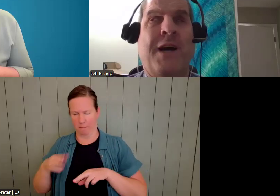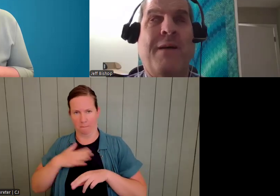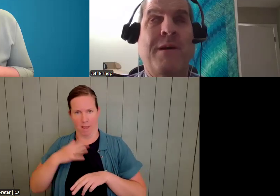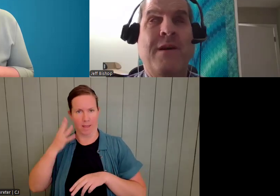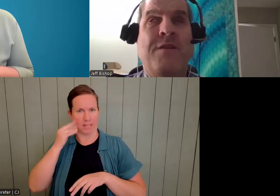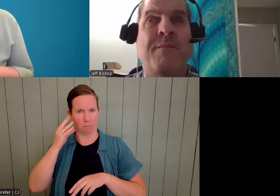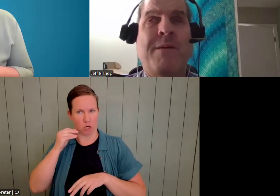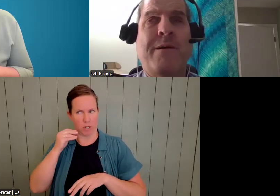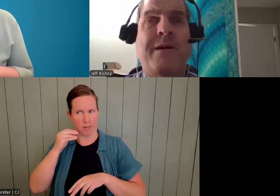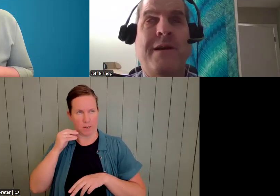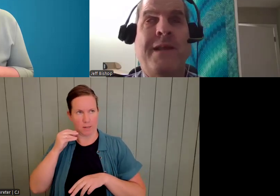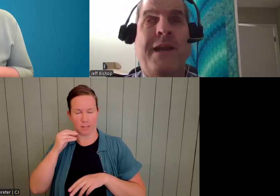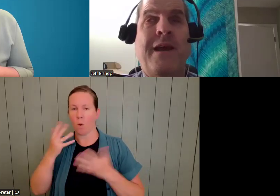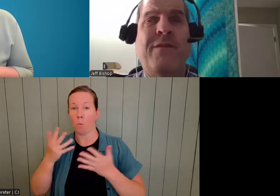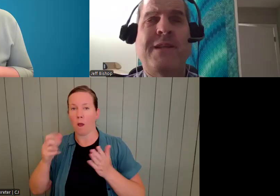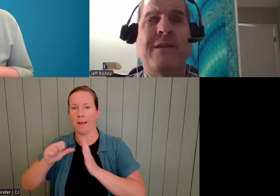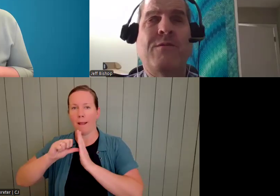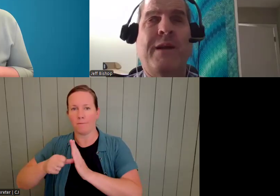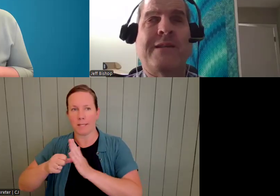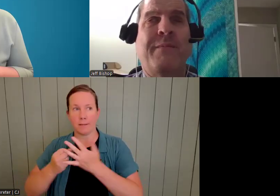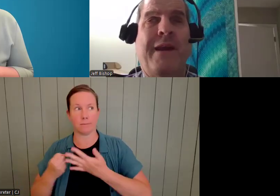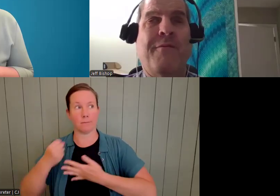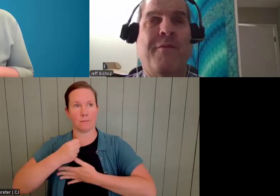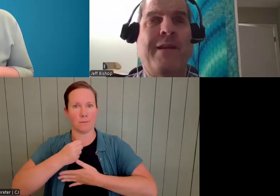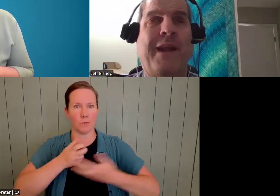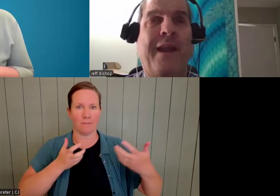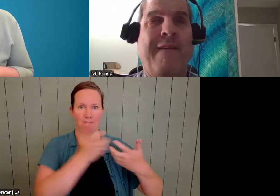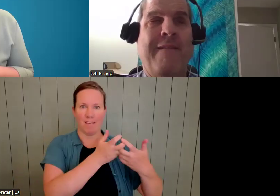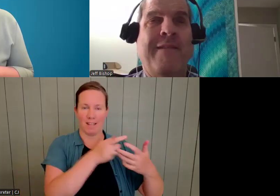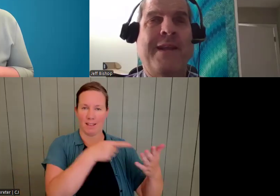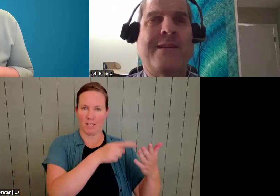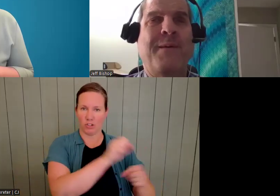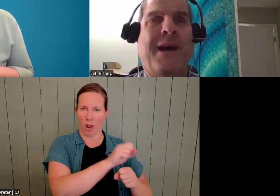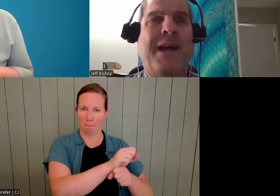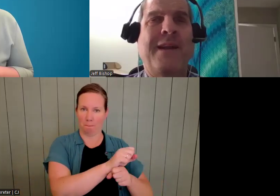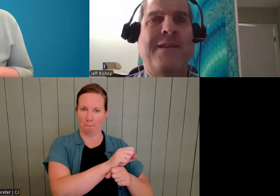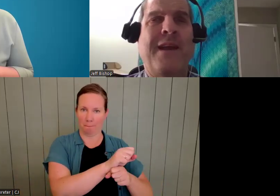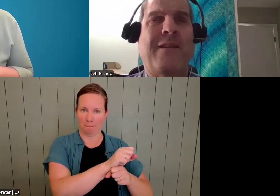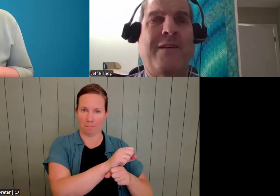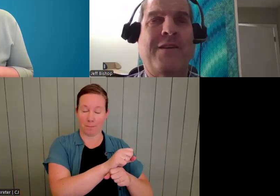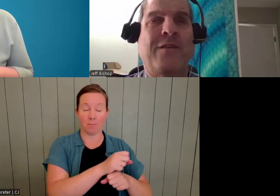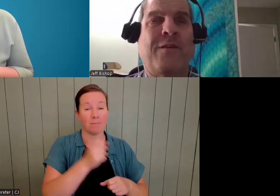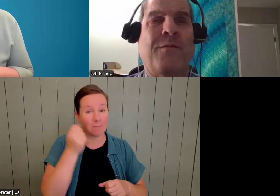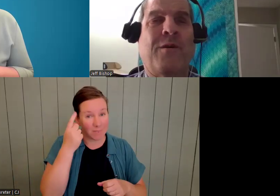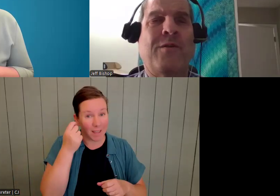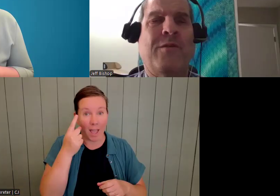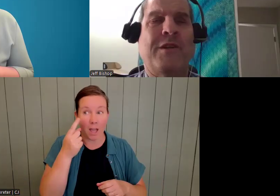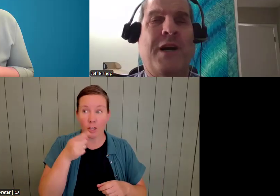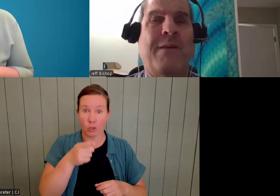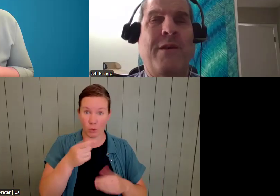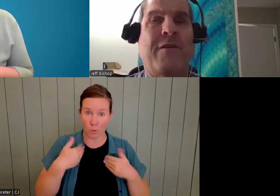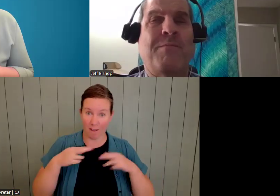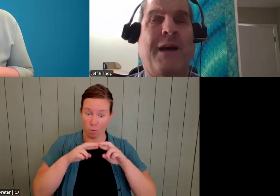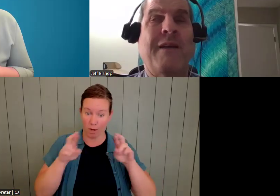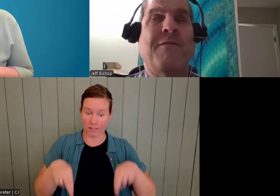specific job? Remember that every single resume really needs to be highly tailored to the role or